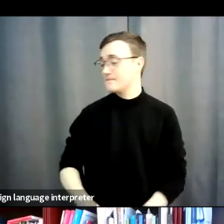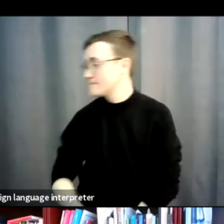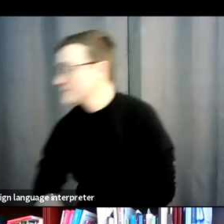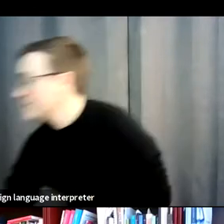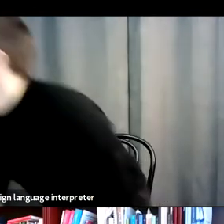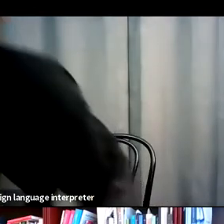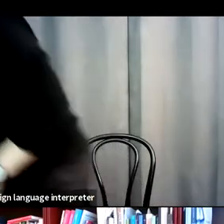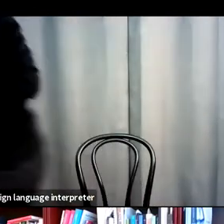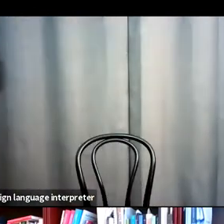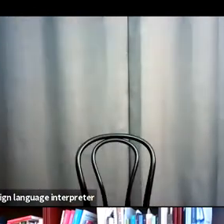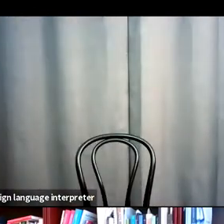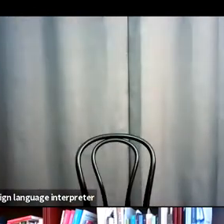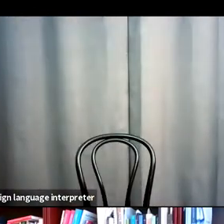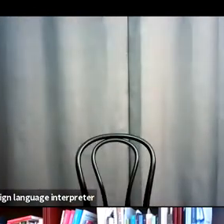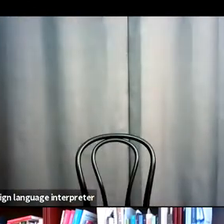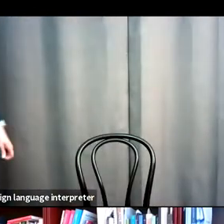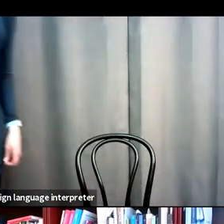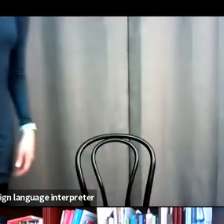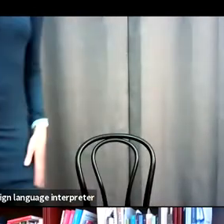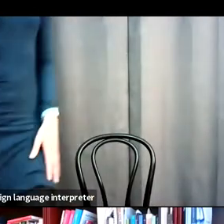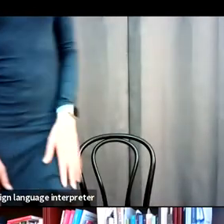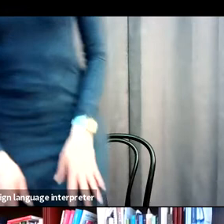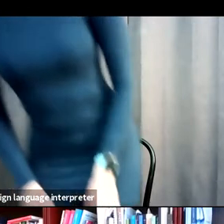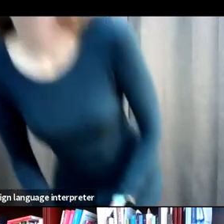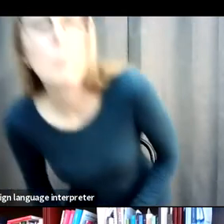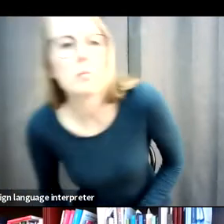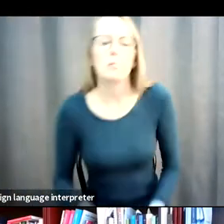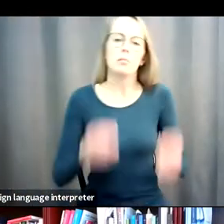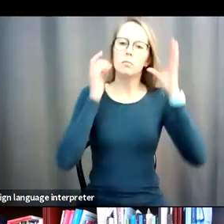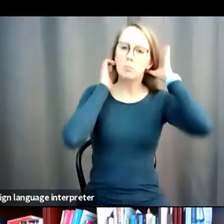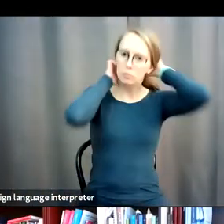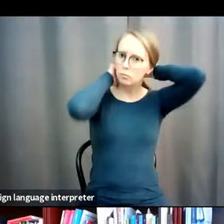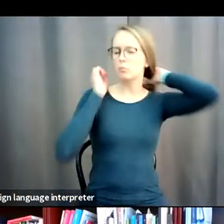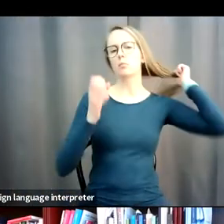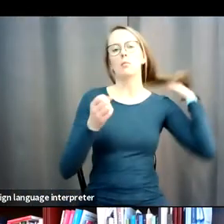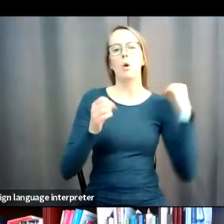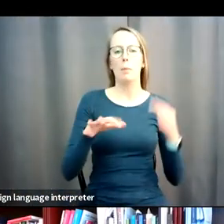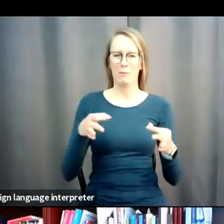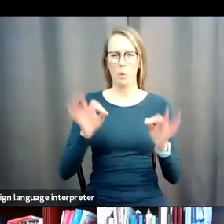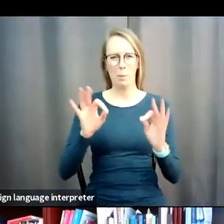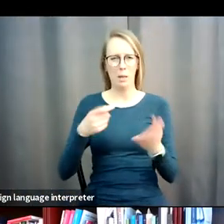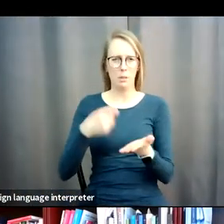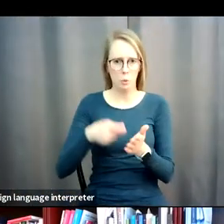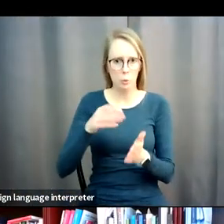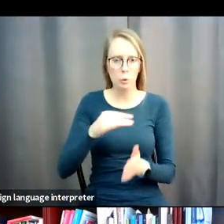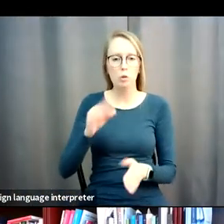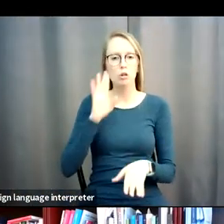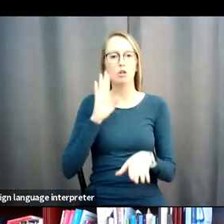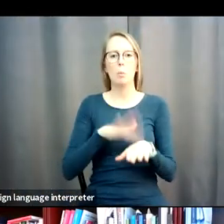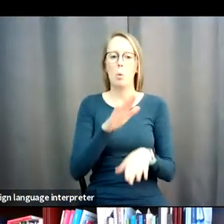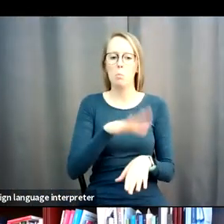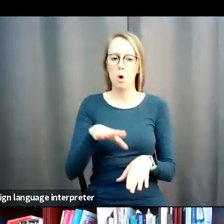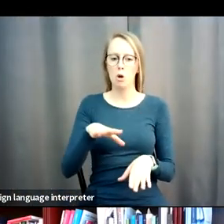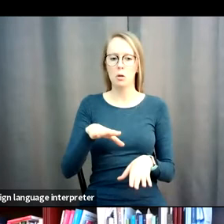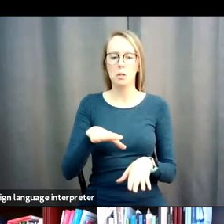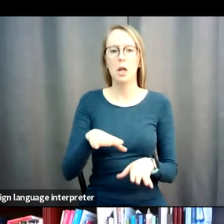Informal decision making. One should listen to the child's views when it comes to deciding how he or she wants to be